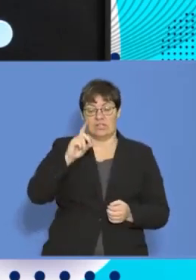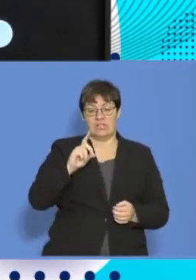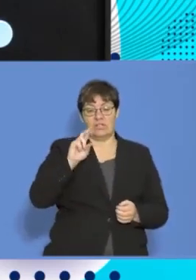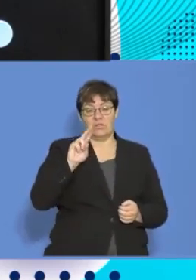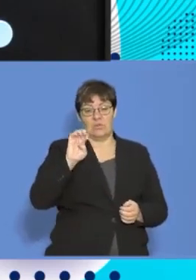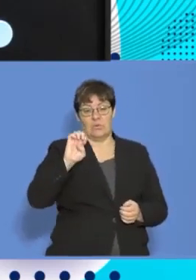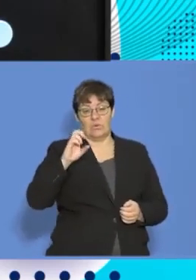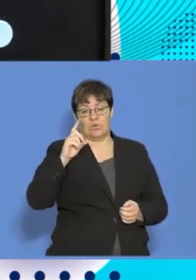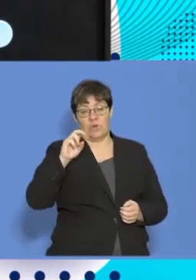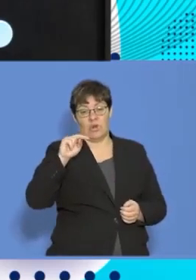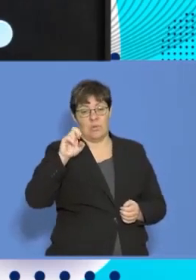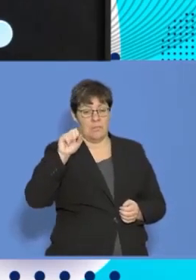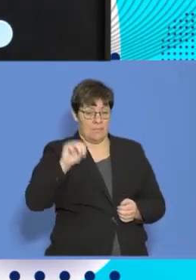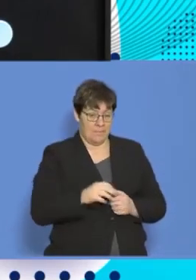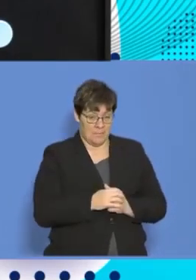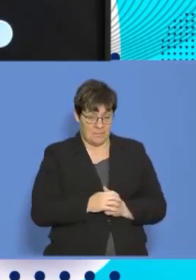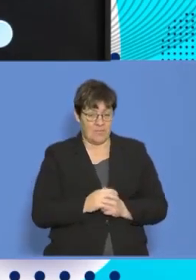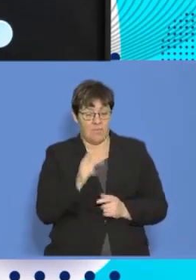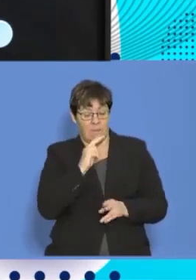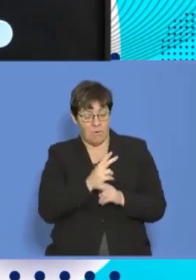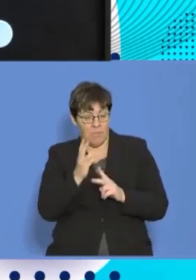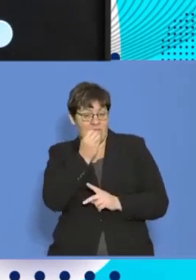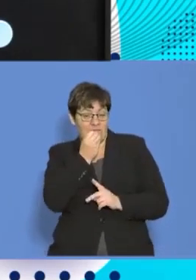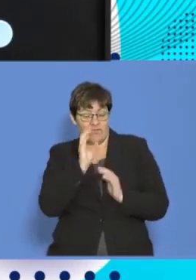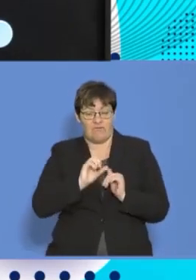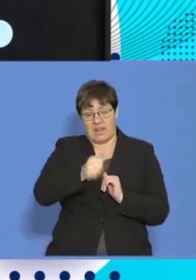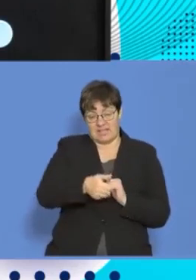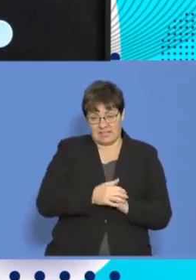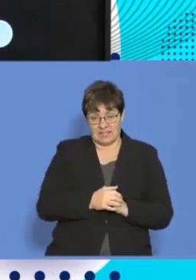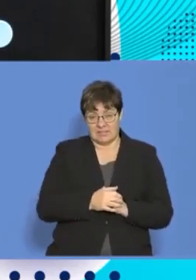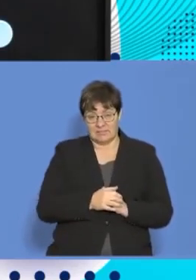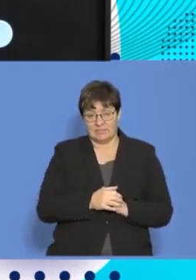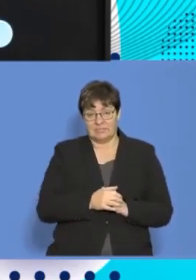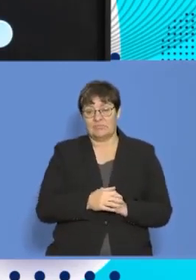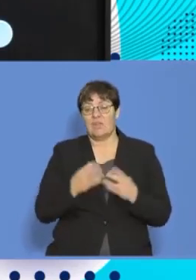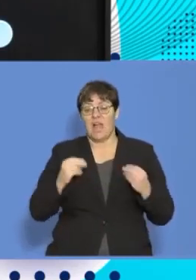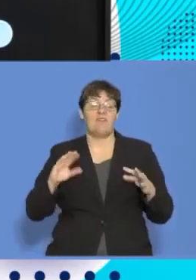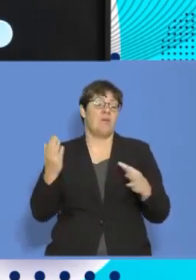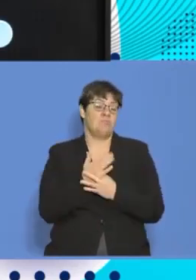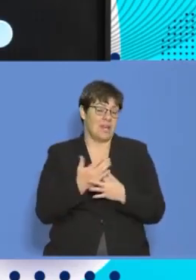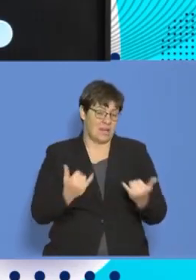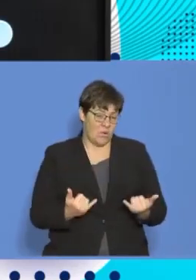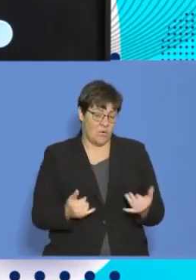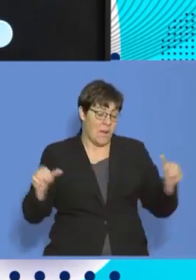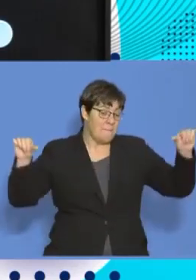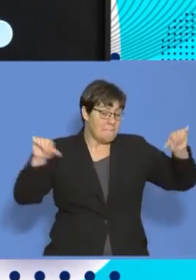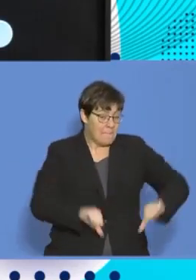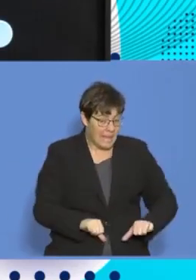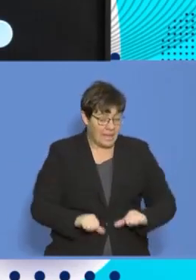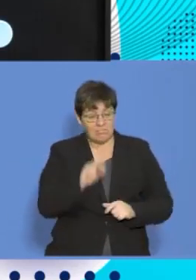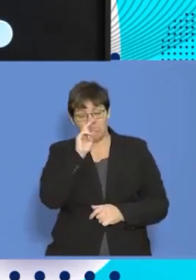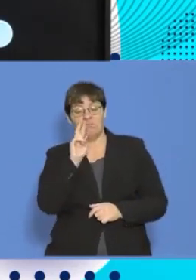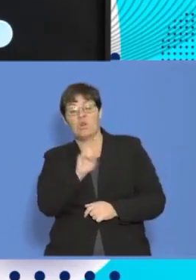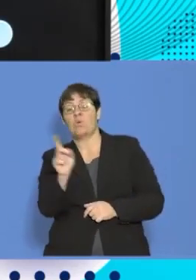of preparing the food for the next process of digestion. And as we wrap this segment up, guys, let's have a little break, and when we get